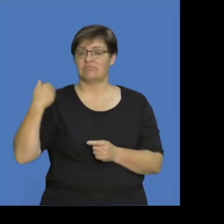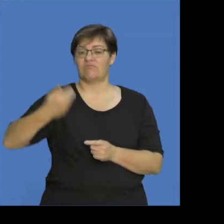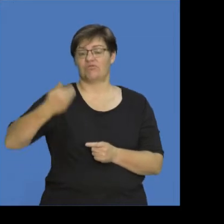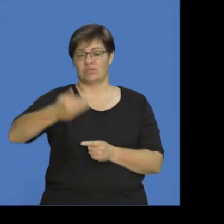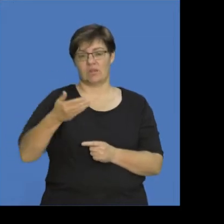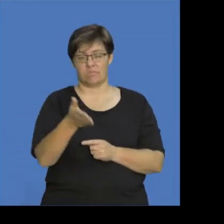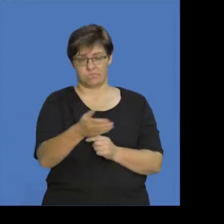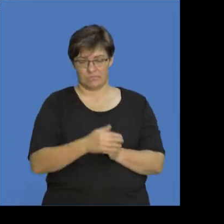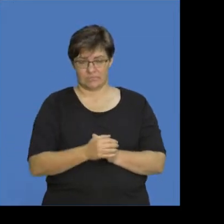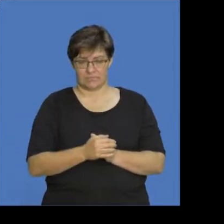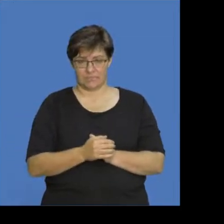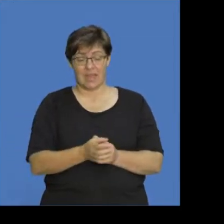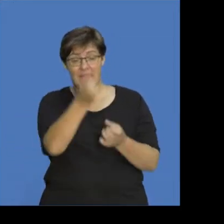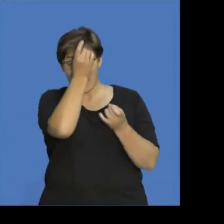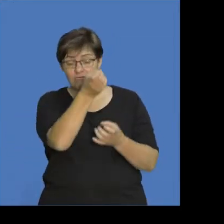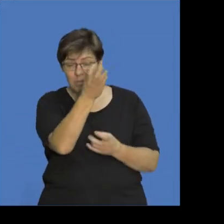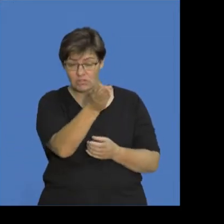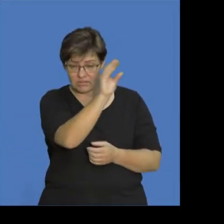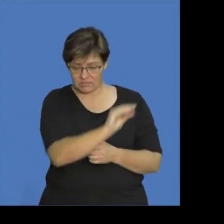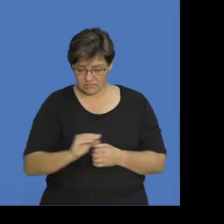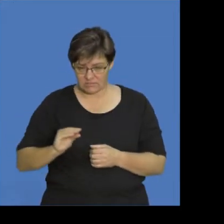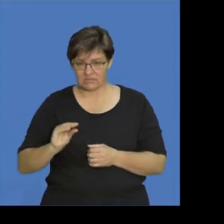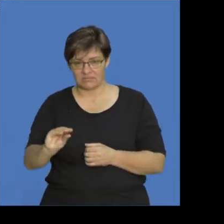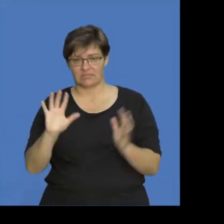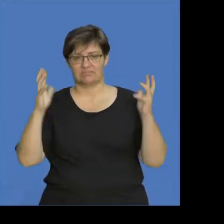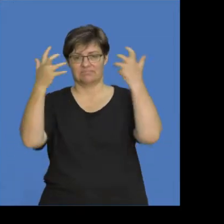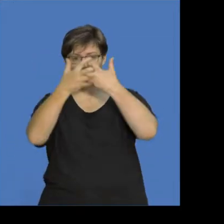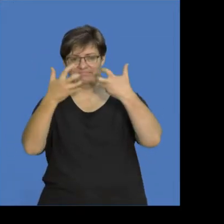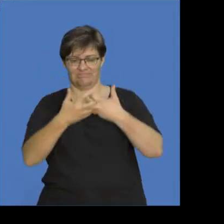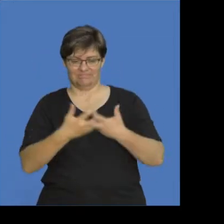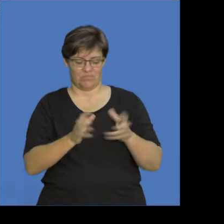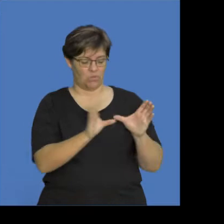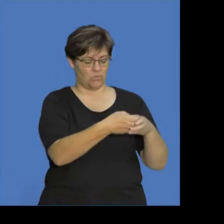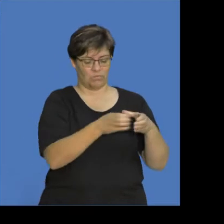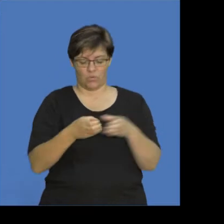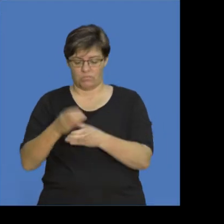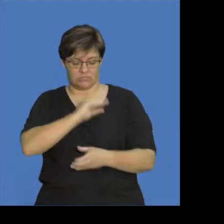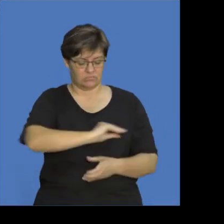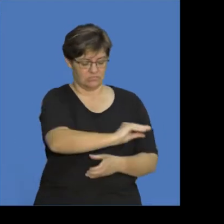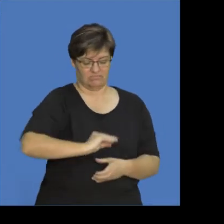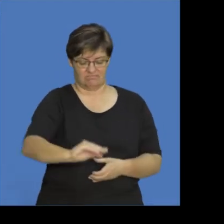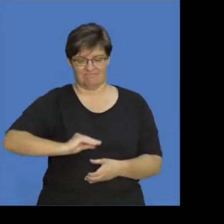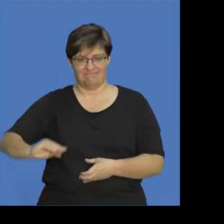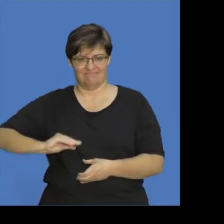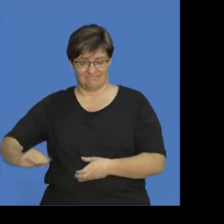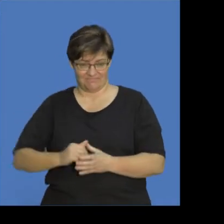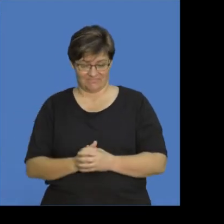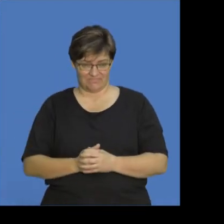with its frequency. The data is then placed in a suitable group.